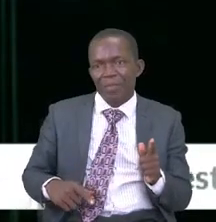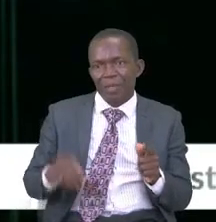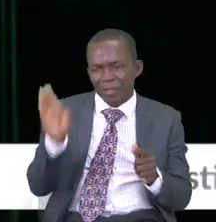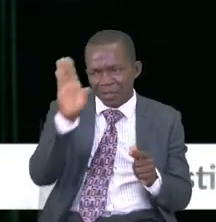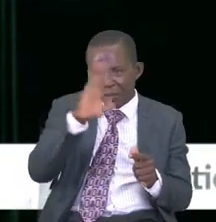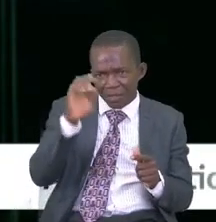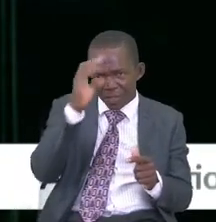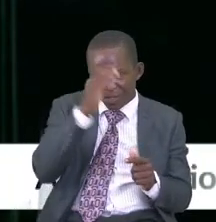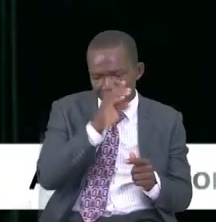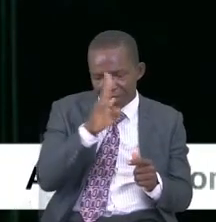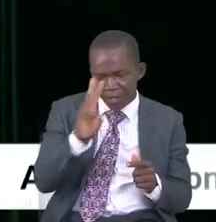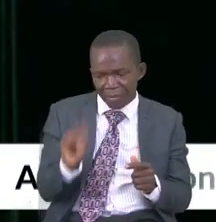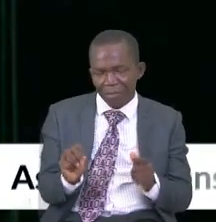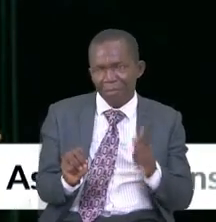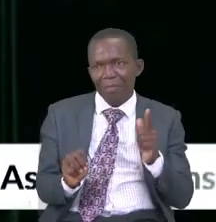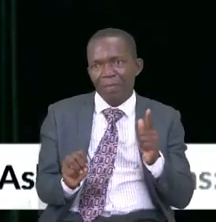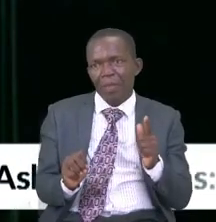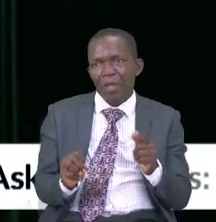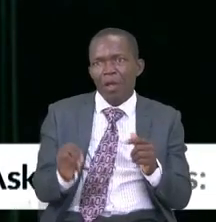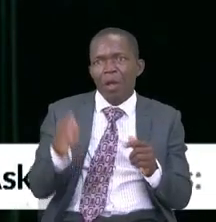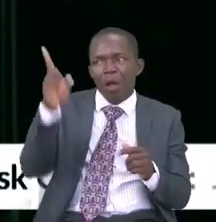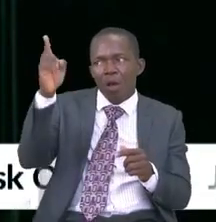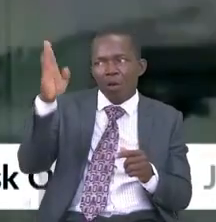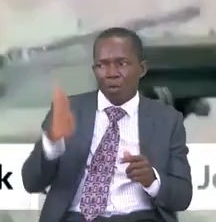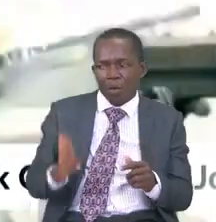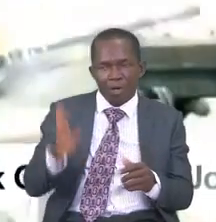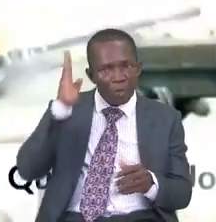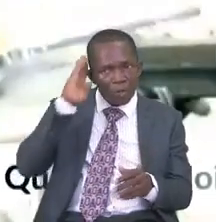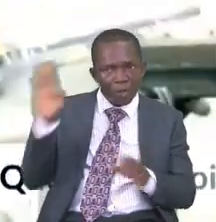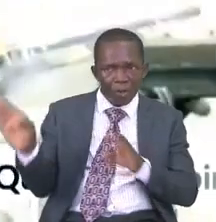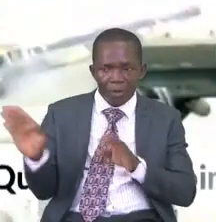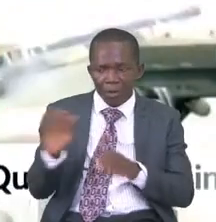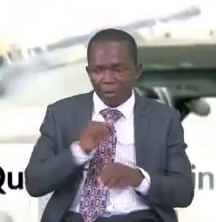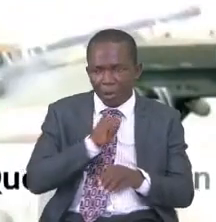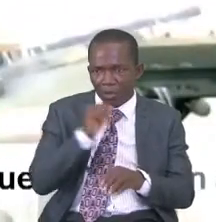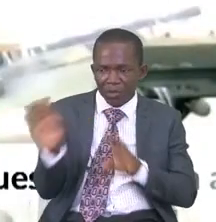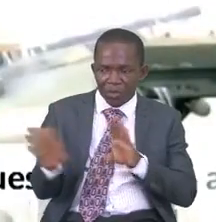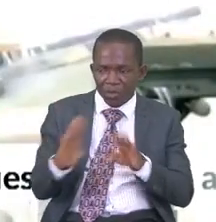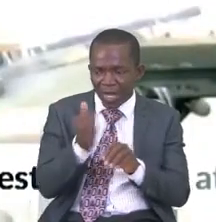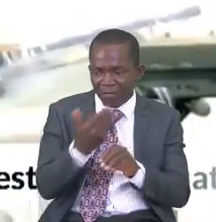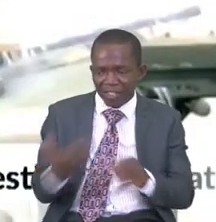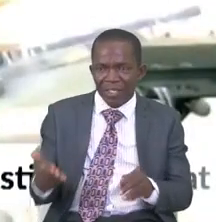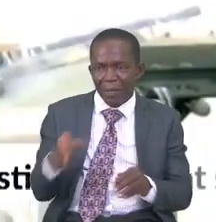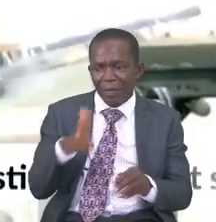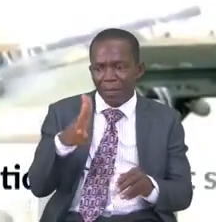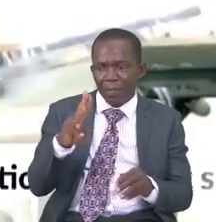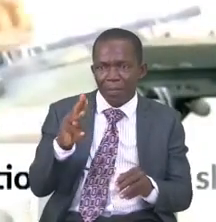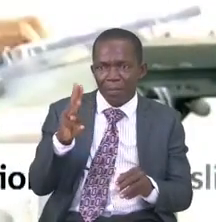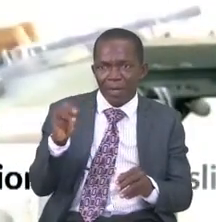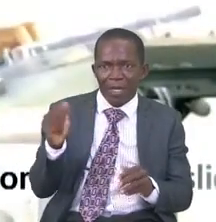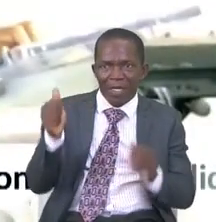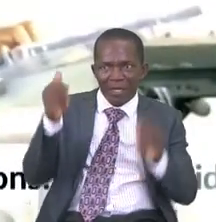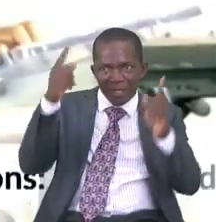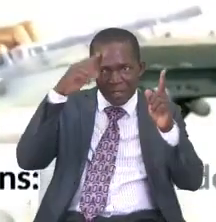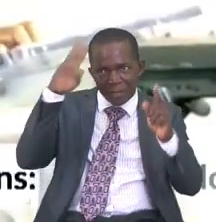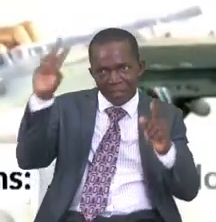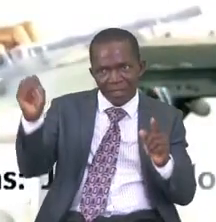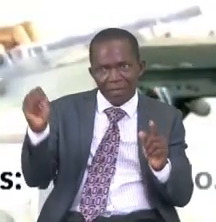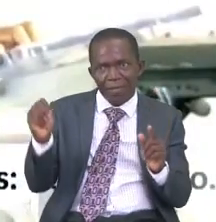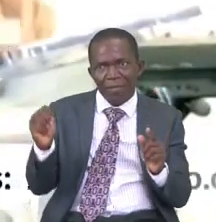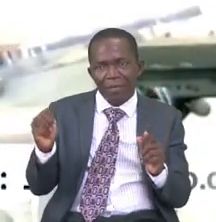him. That God will not do everything by himself. Salvation is part divine and part